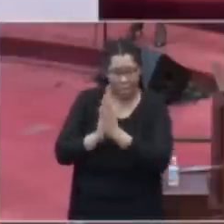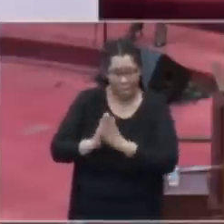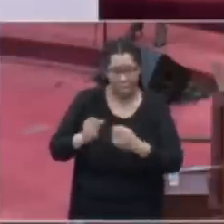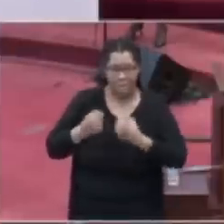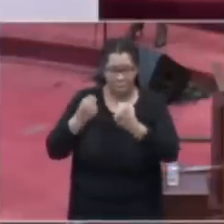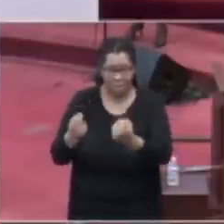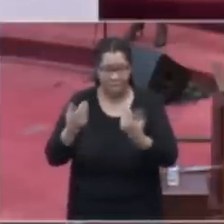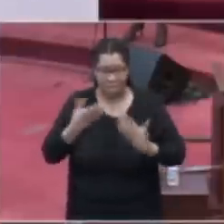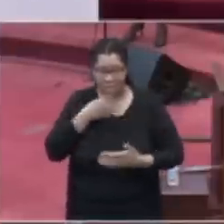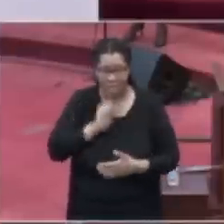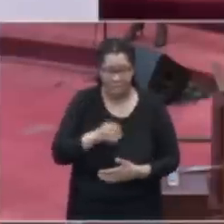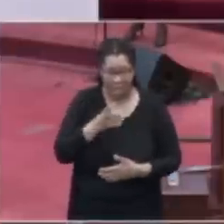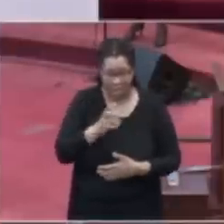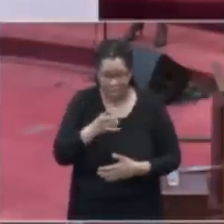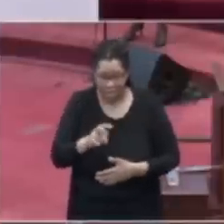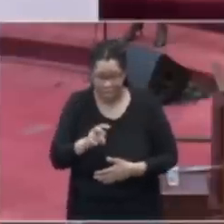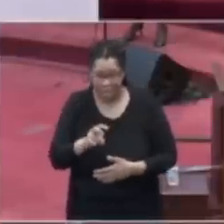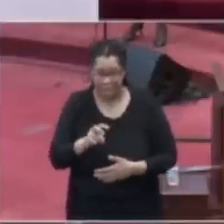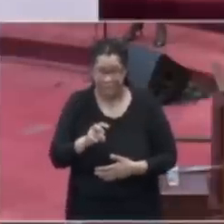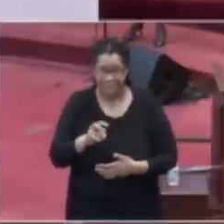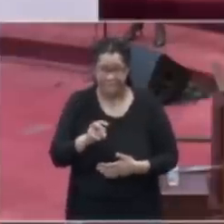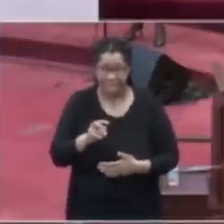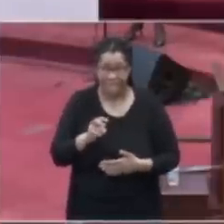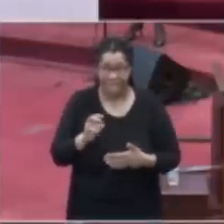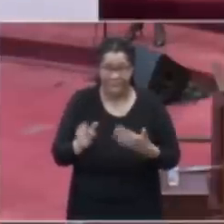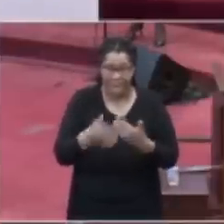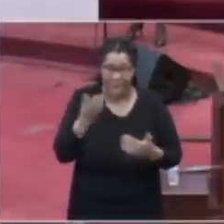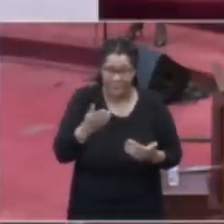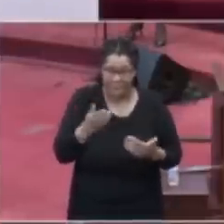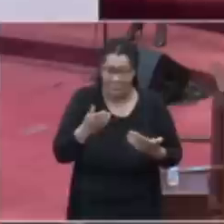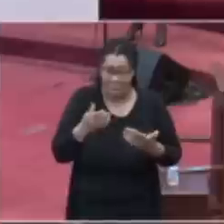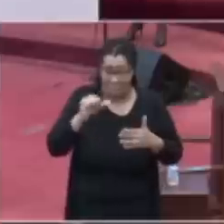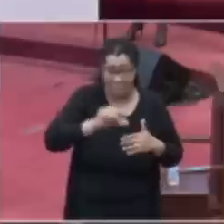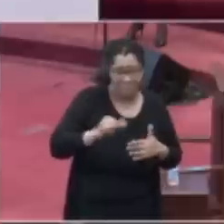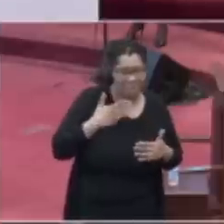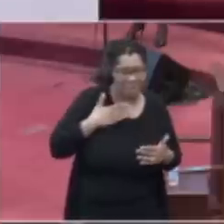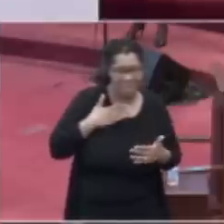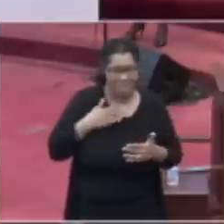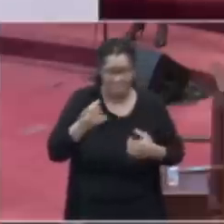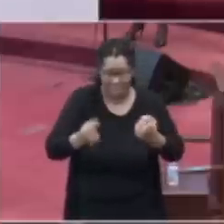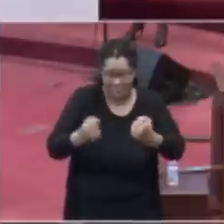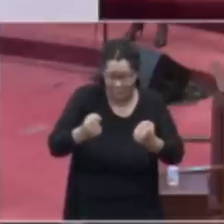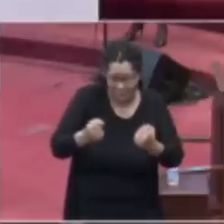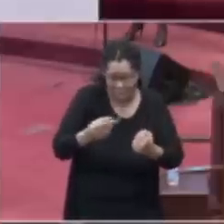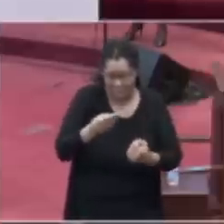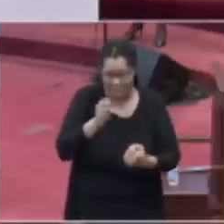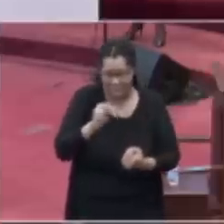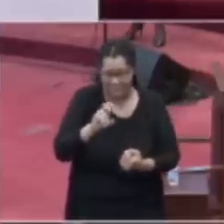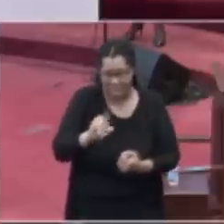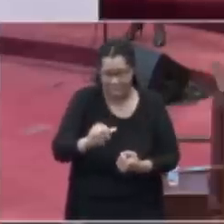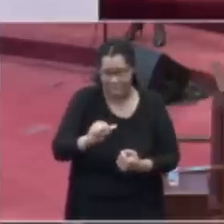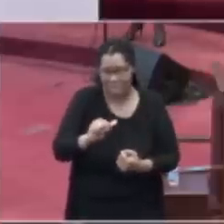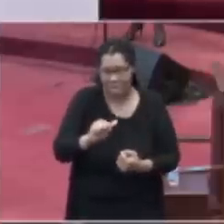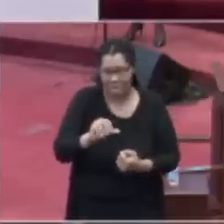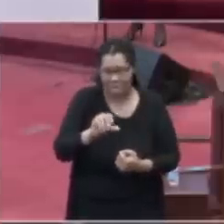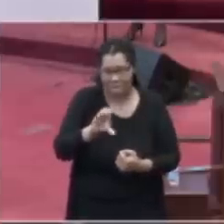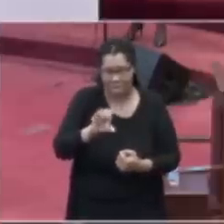old, and I was embarrassed. I almost turned it down because I had a little small Honda Civic. Dr. Booth was 6'1",